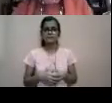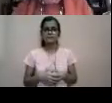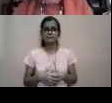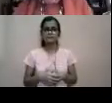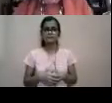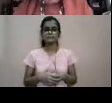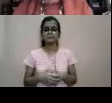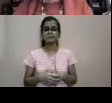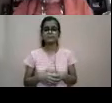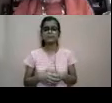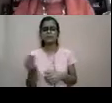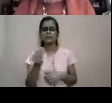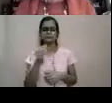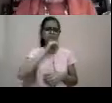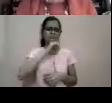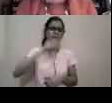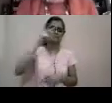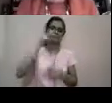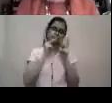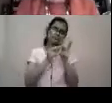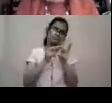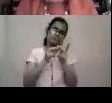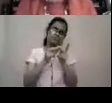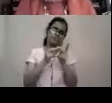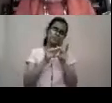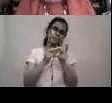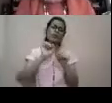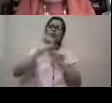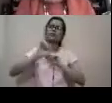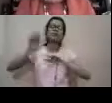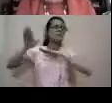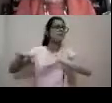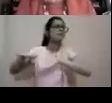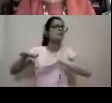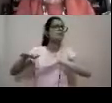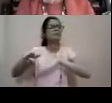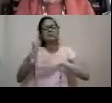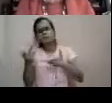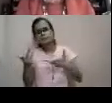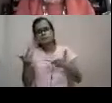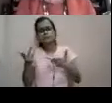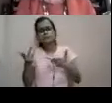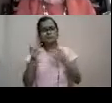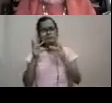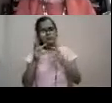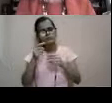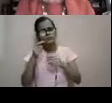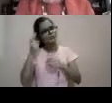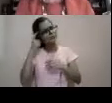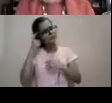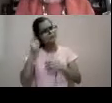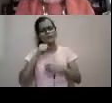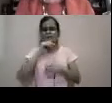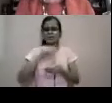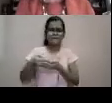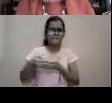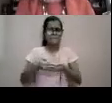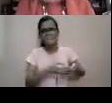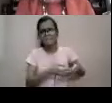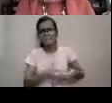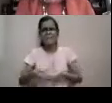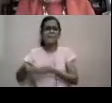We see adults in a dependent state and are reminded of our own infantile vulnerability.